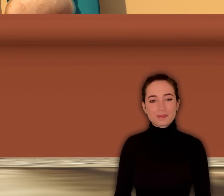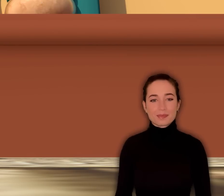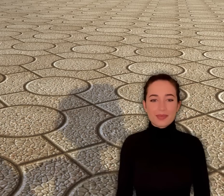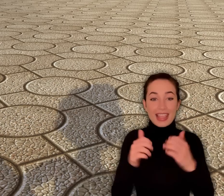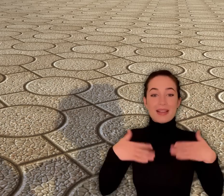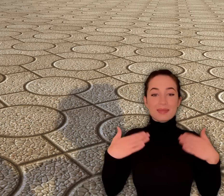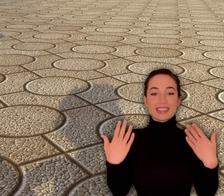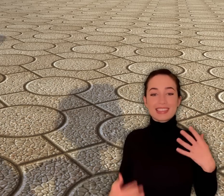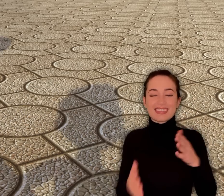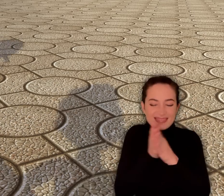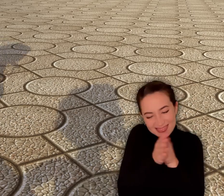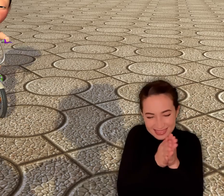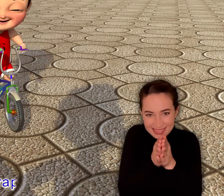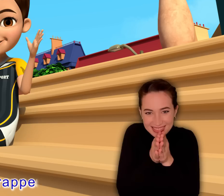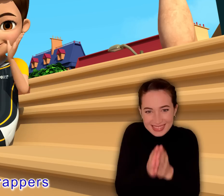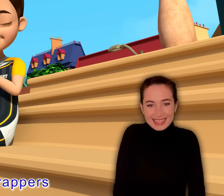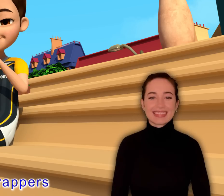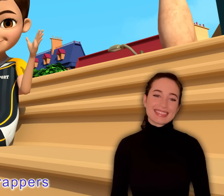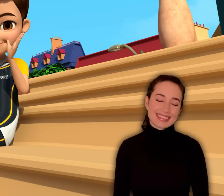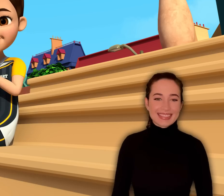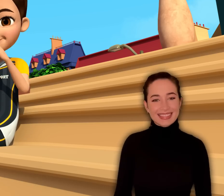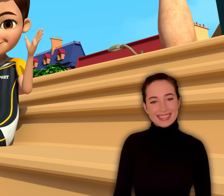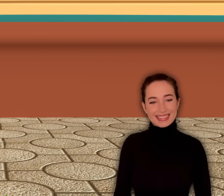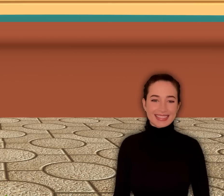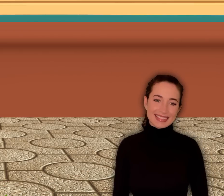gravers with happiness and was